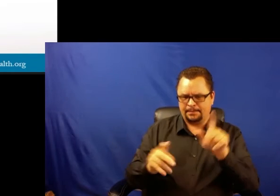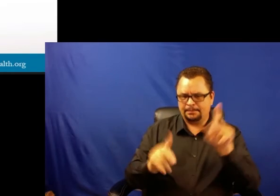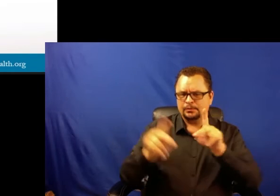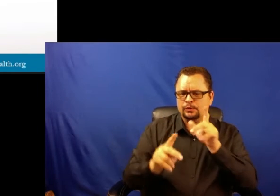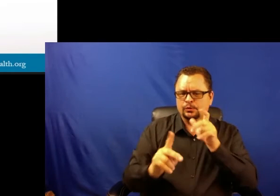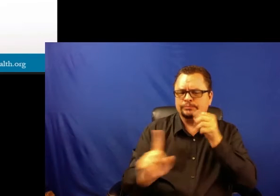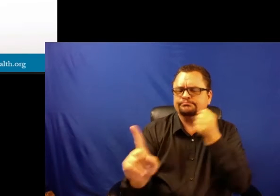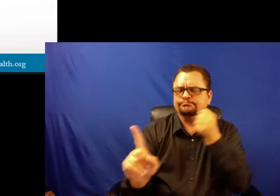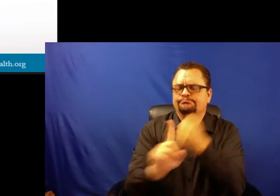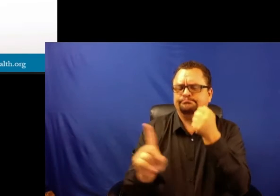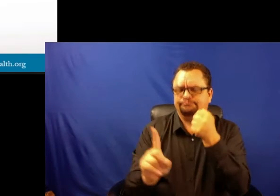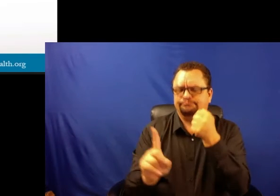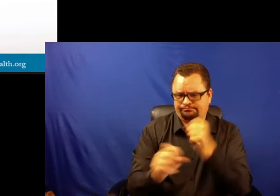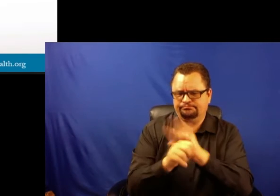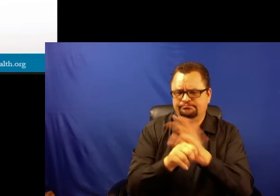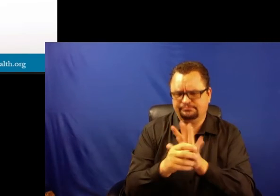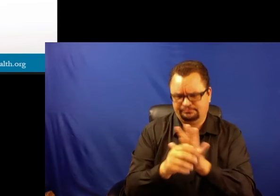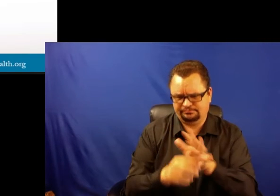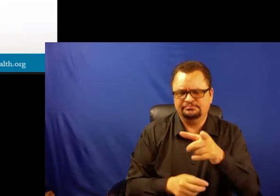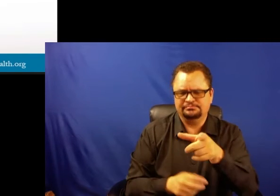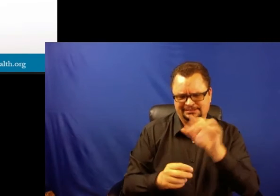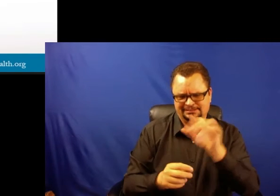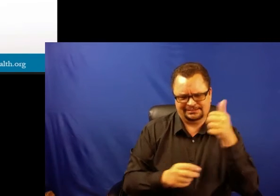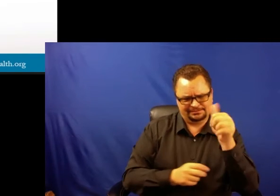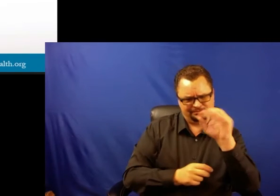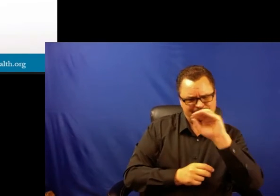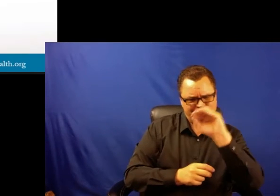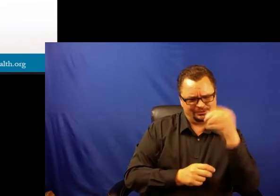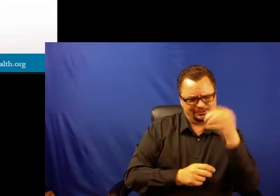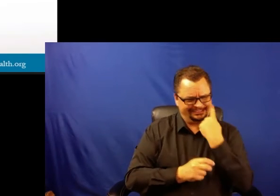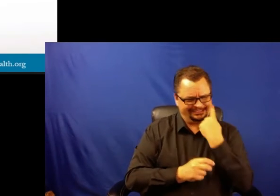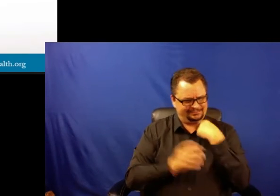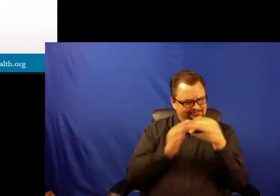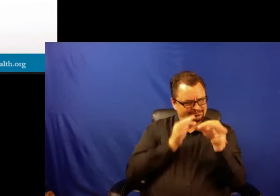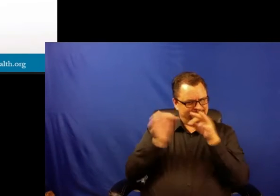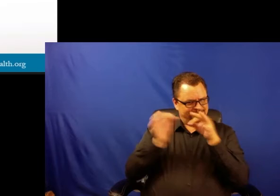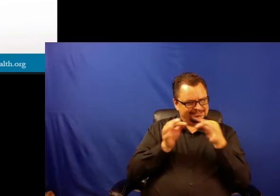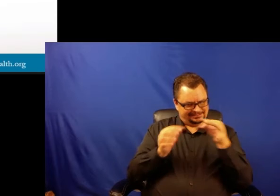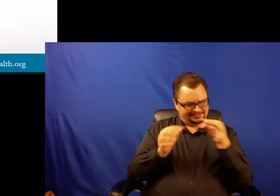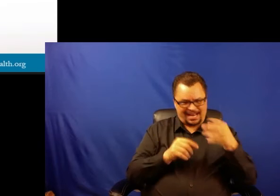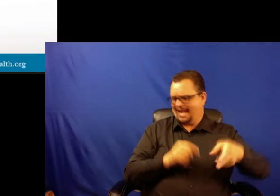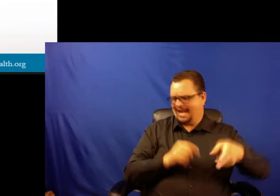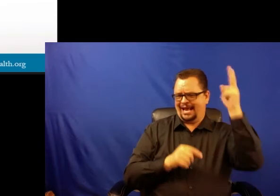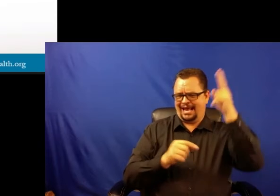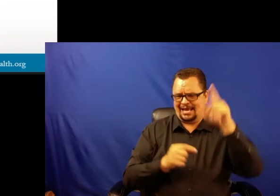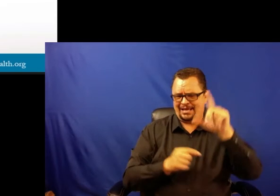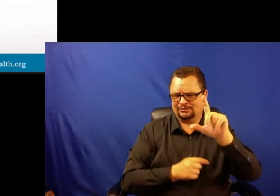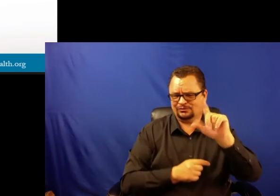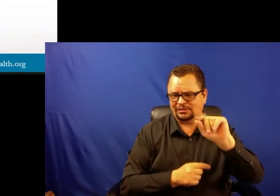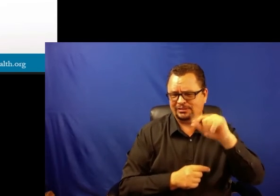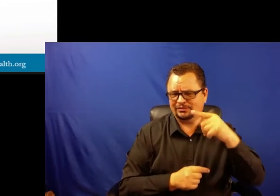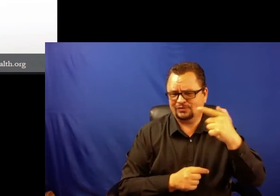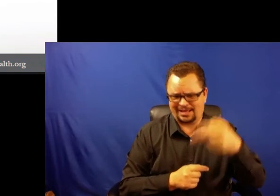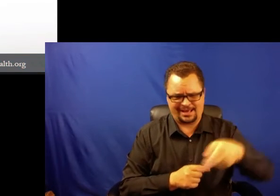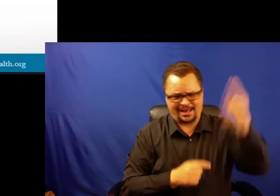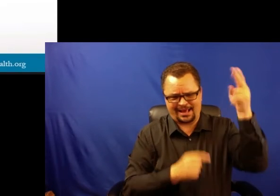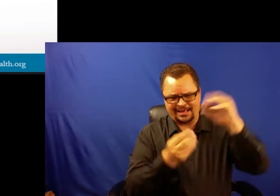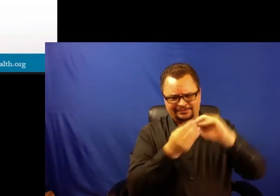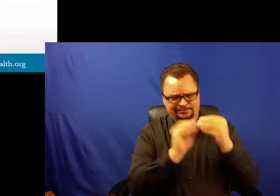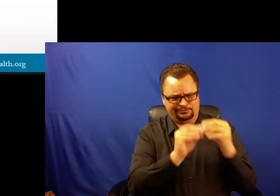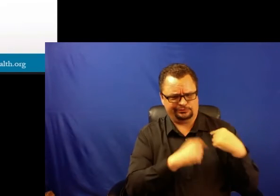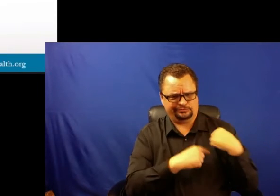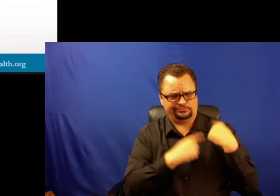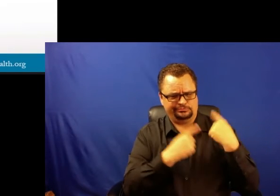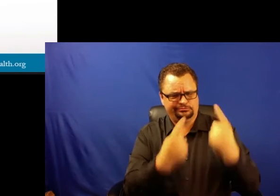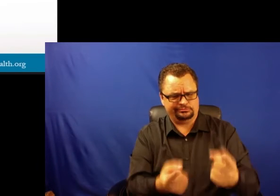an all-year high in 2021. The number of tests that are being reported has increased in August compared to July and